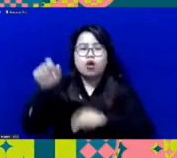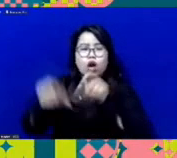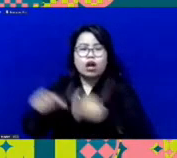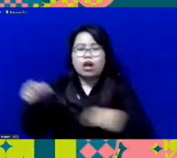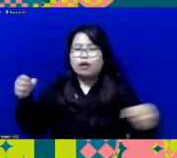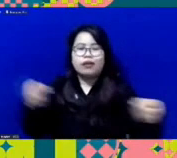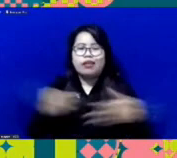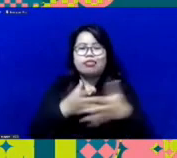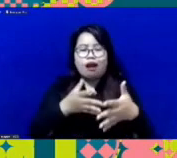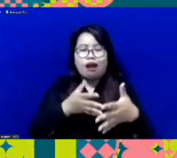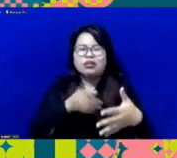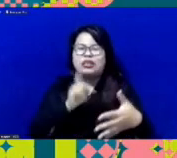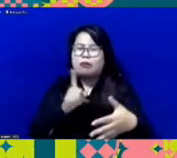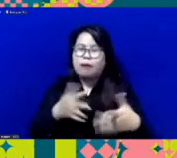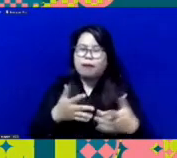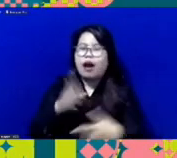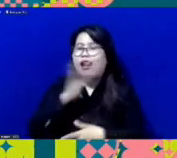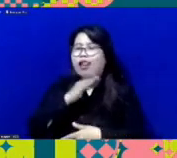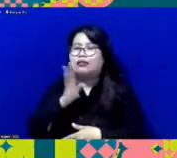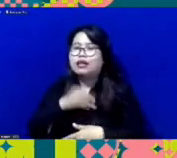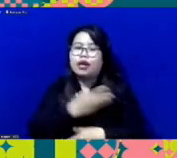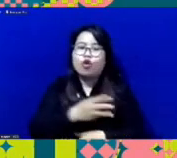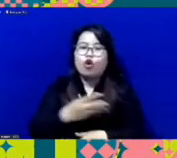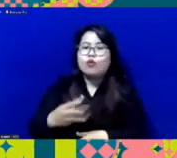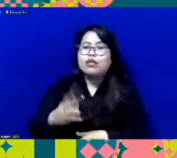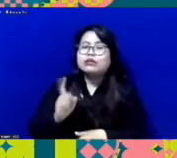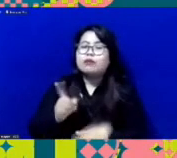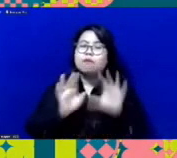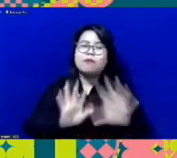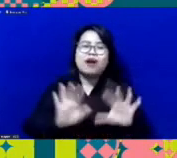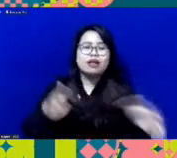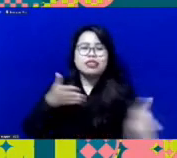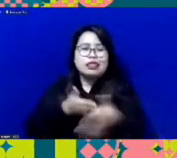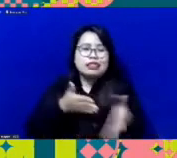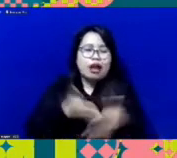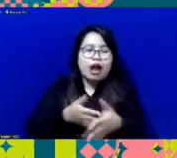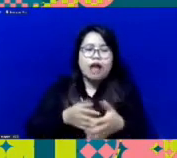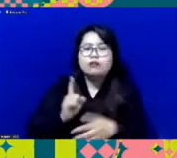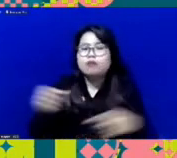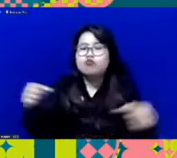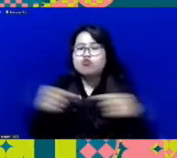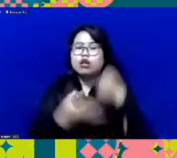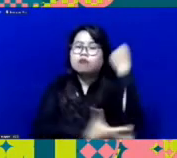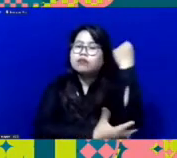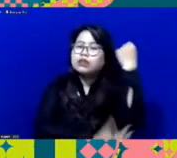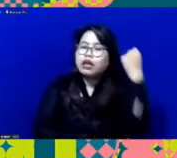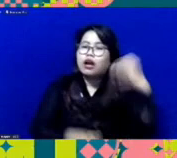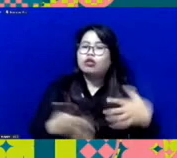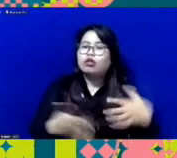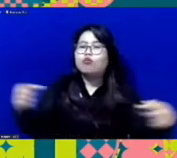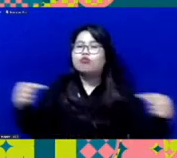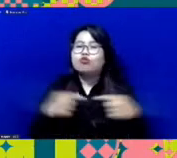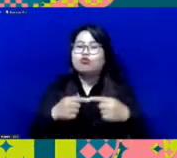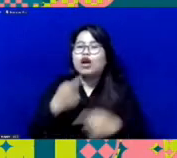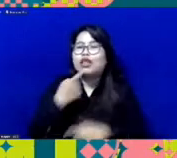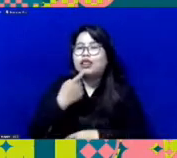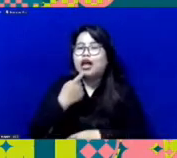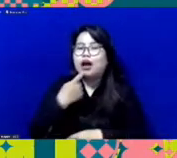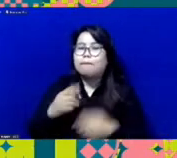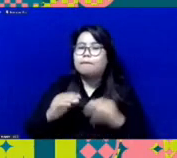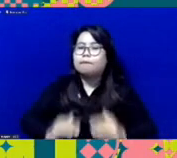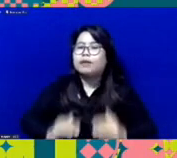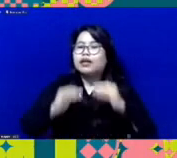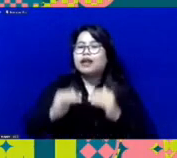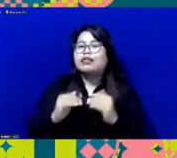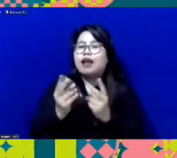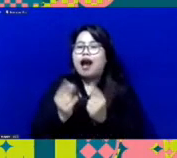Because there's a lot of challenges in terms of poverty, in terms of... price increase right now with the energy and, you